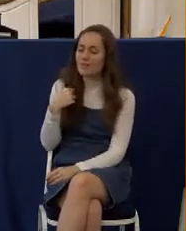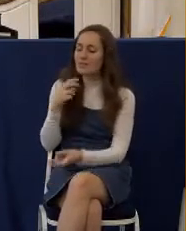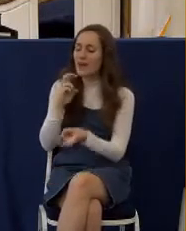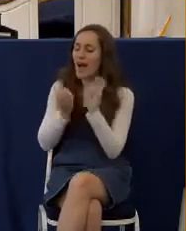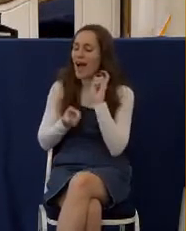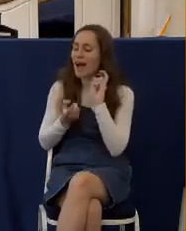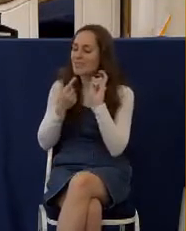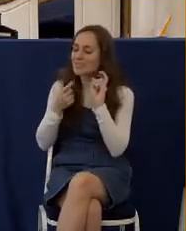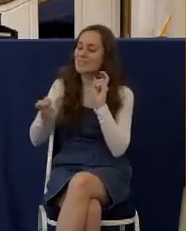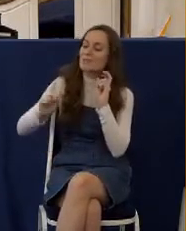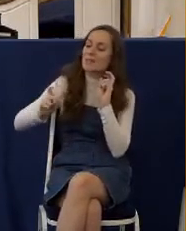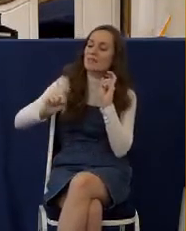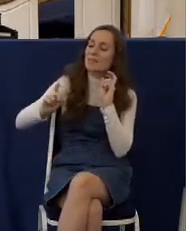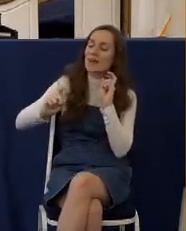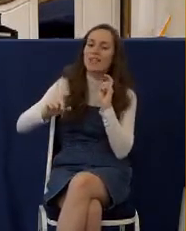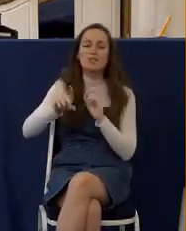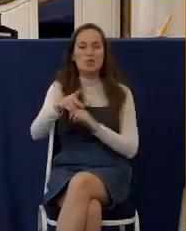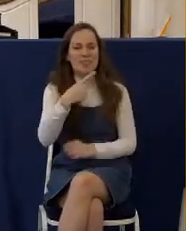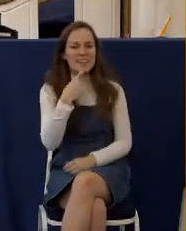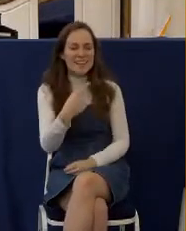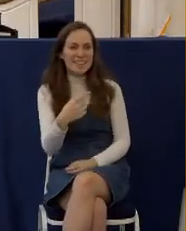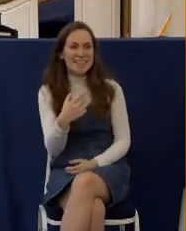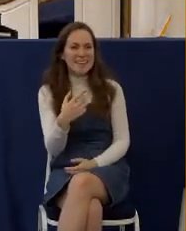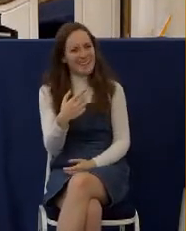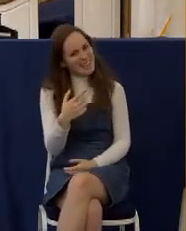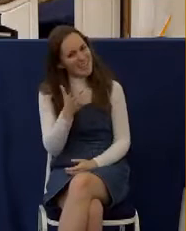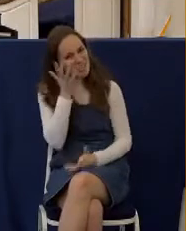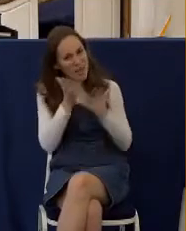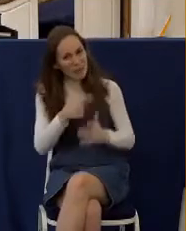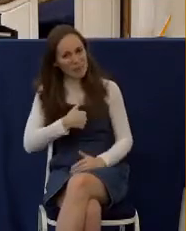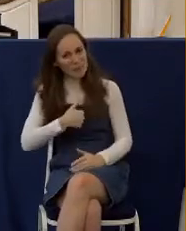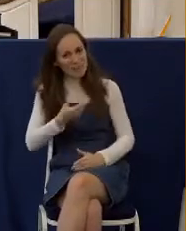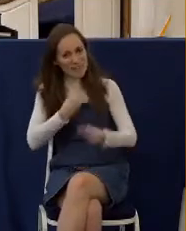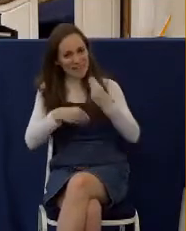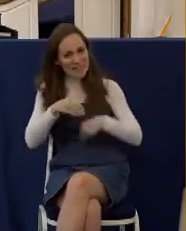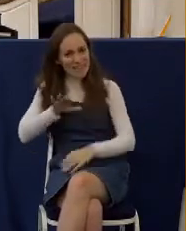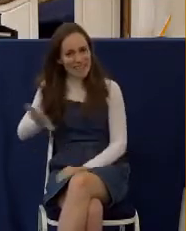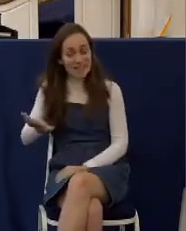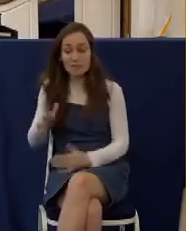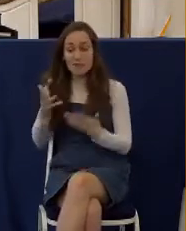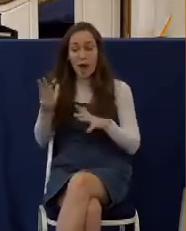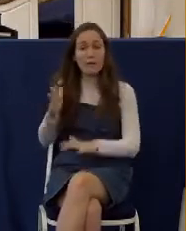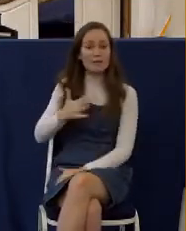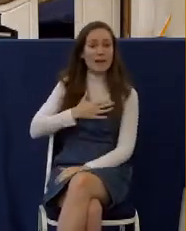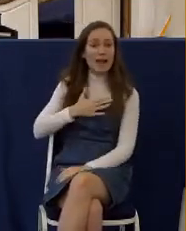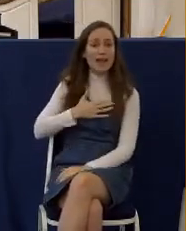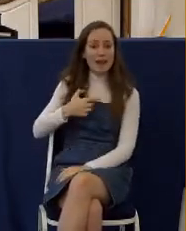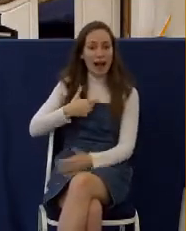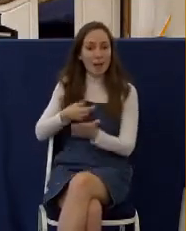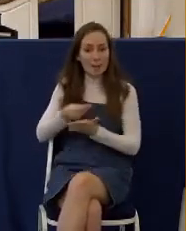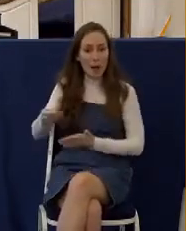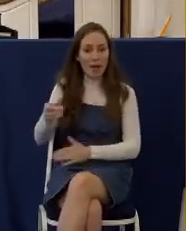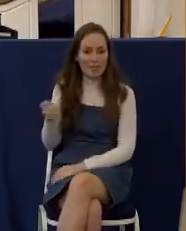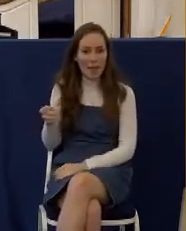you're thinking. Shame on you eating that boy's Cheetos. But they were already my Cheetos because I bought them.